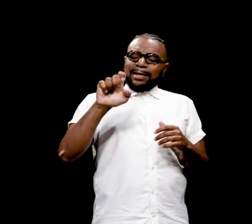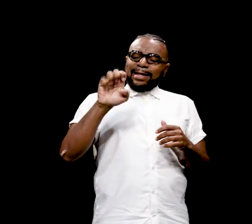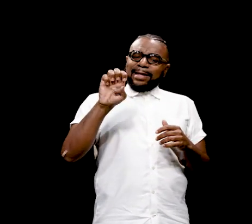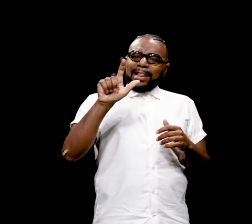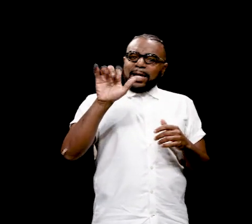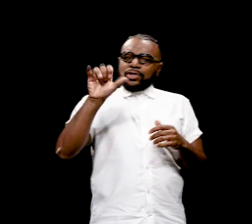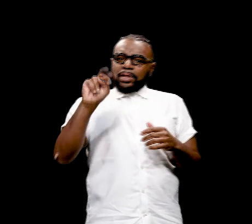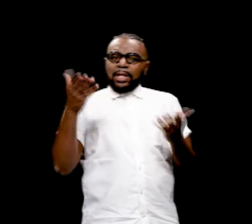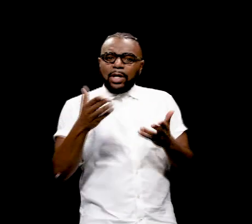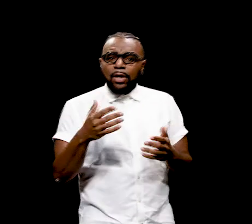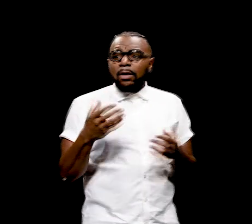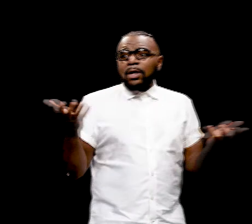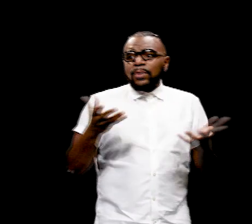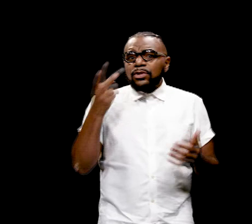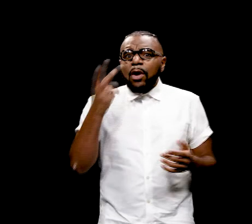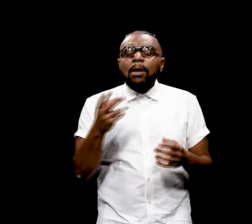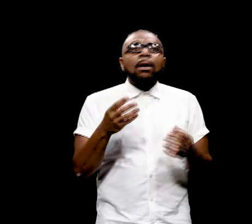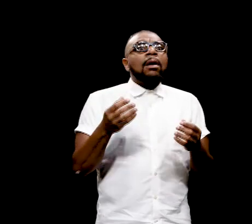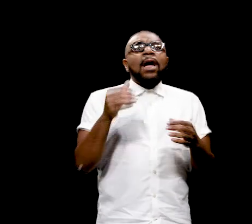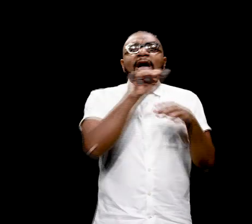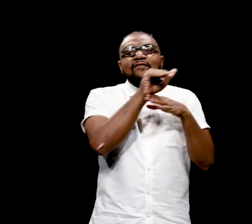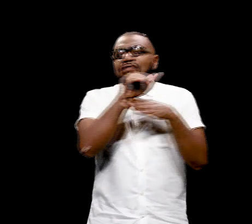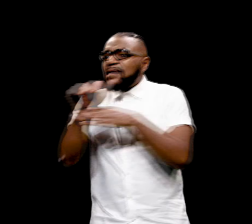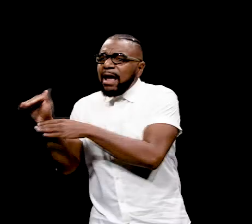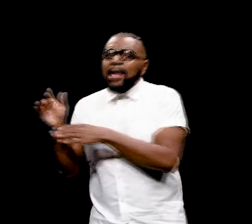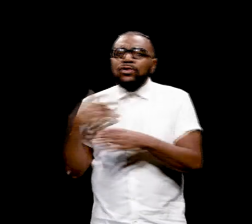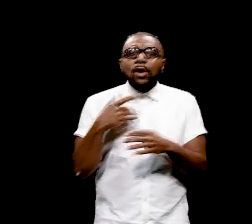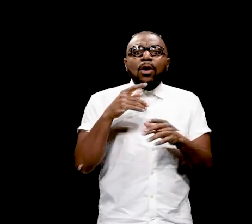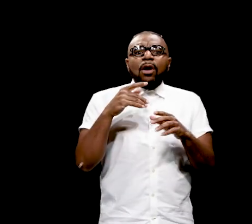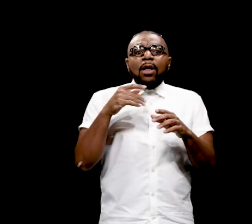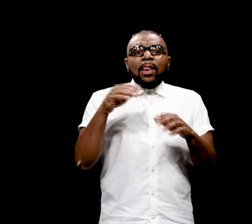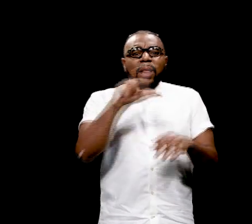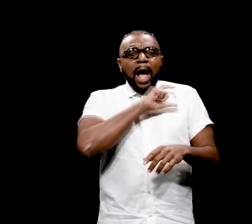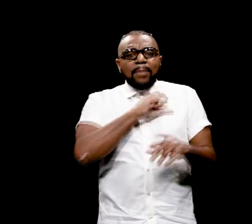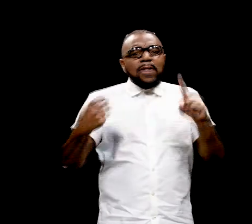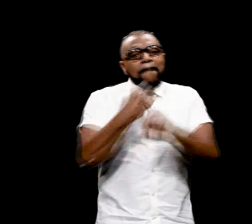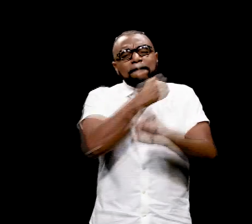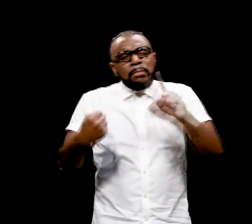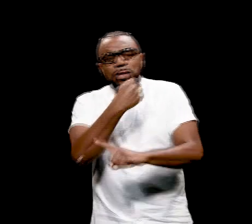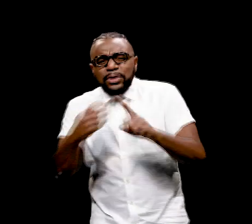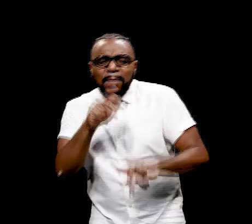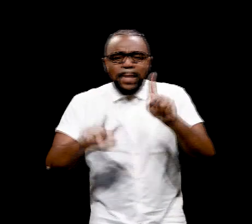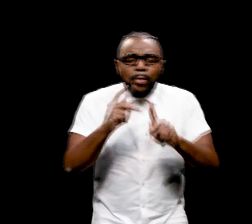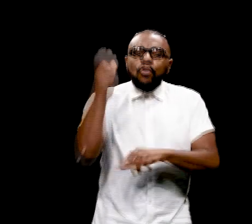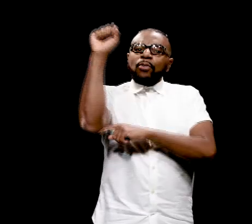night after night of Portland police under this mayor's watch brutalizing Black Lives Matter